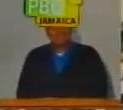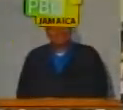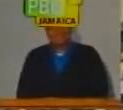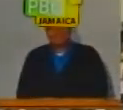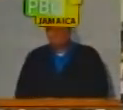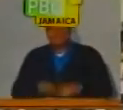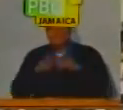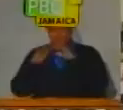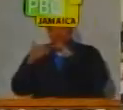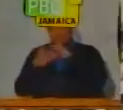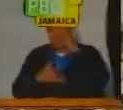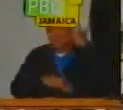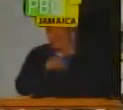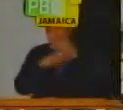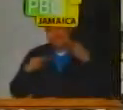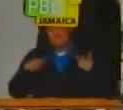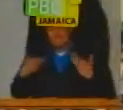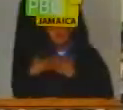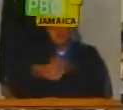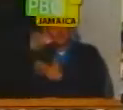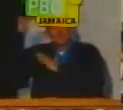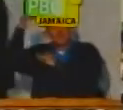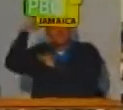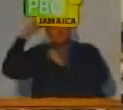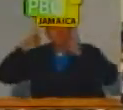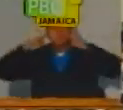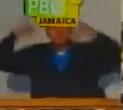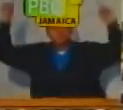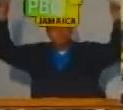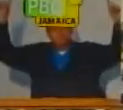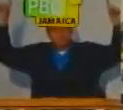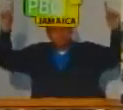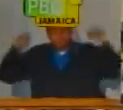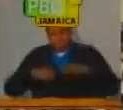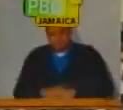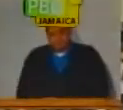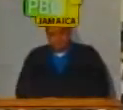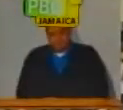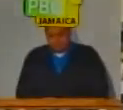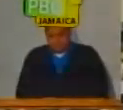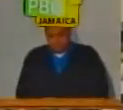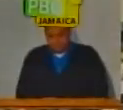Jamaicans also have a new hope for prosperity.